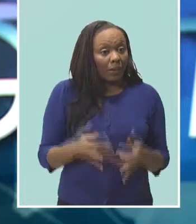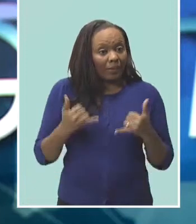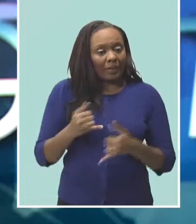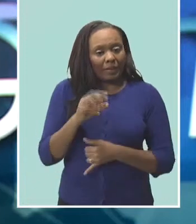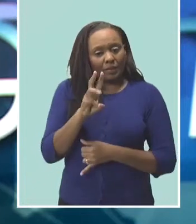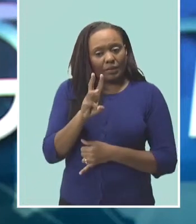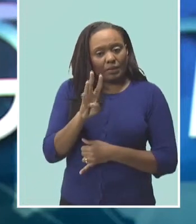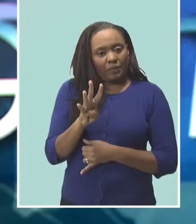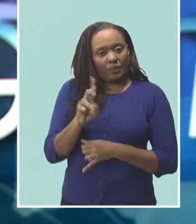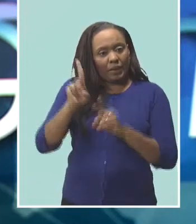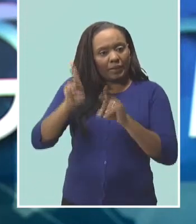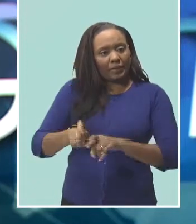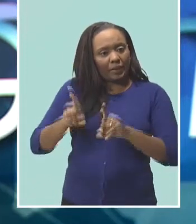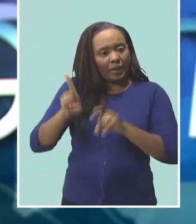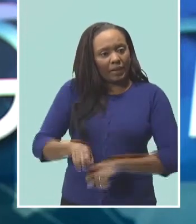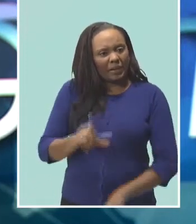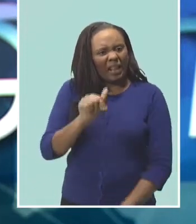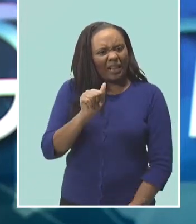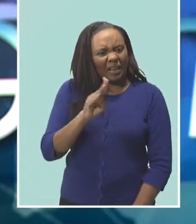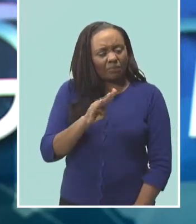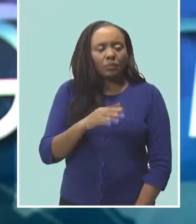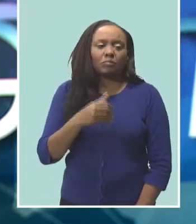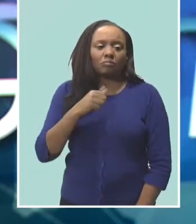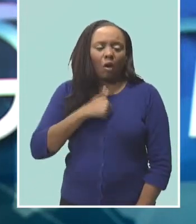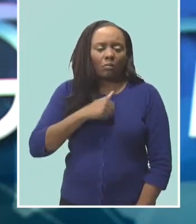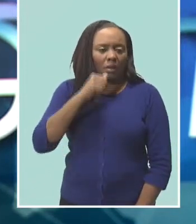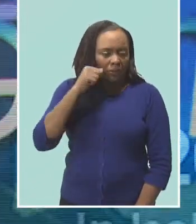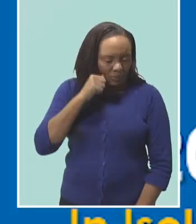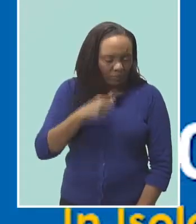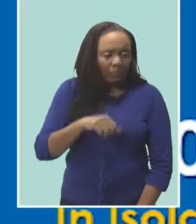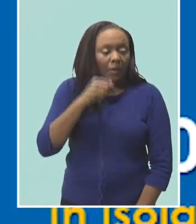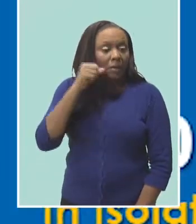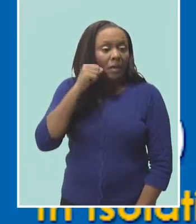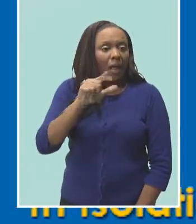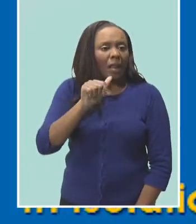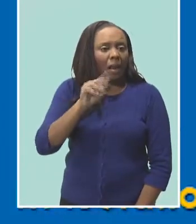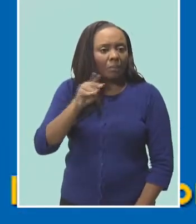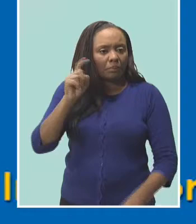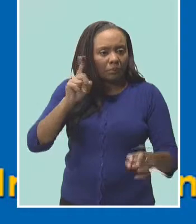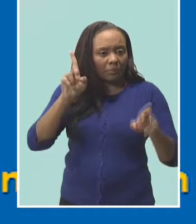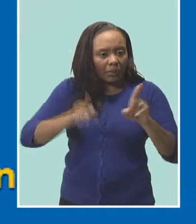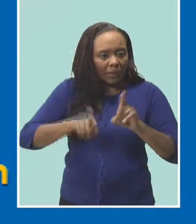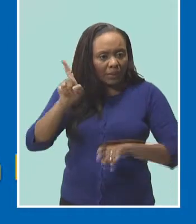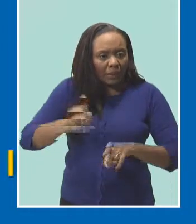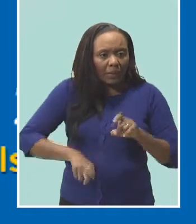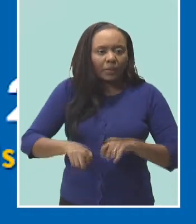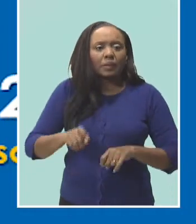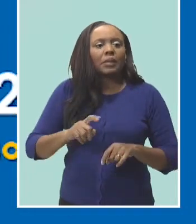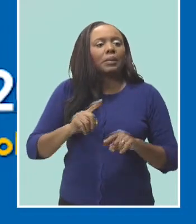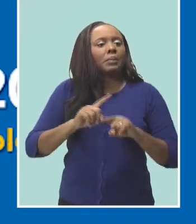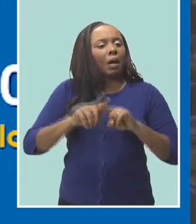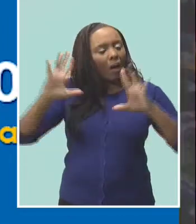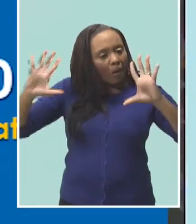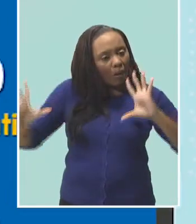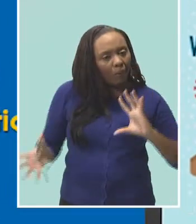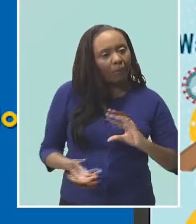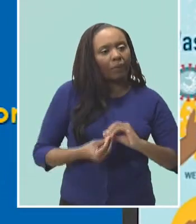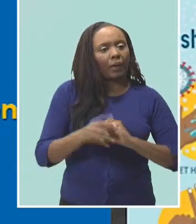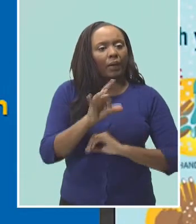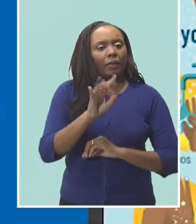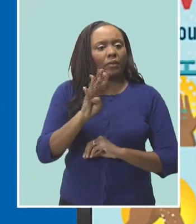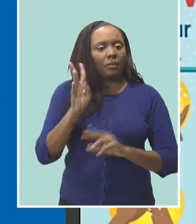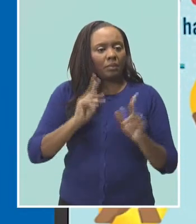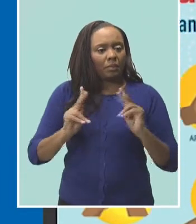dos Santos Public Health Laboratory yesterday. This means the national total of cases remains at 84 as of today. The number